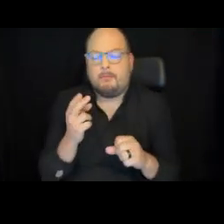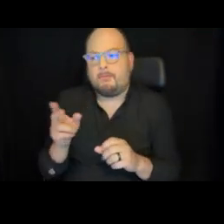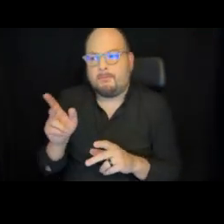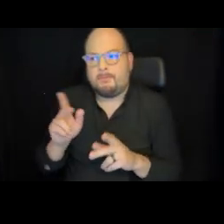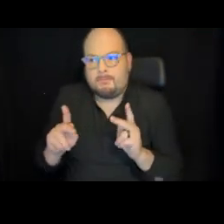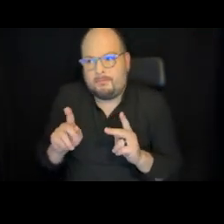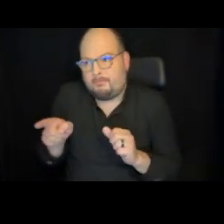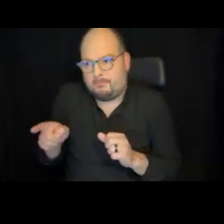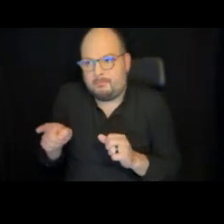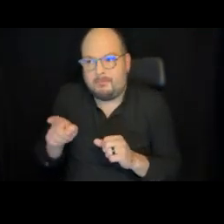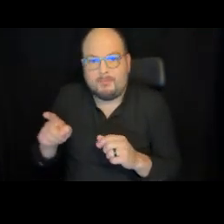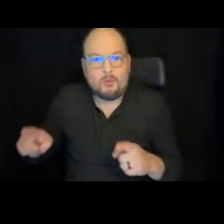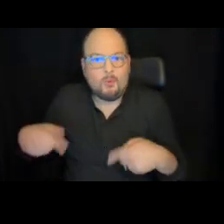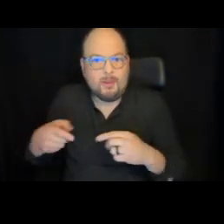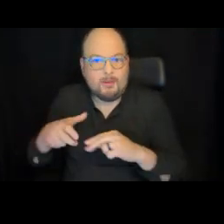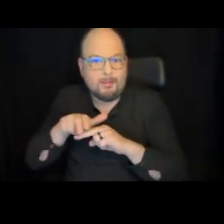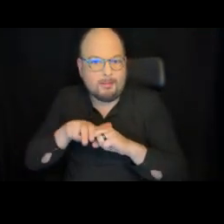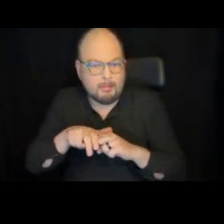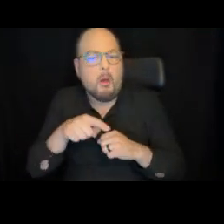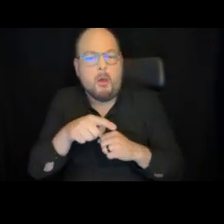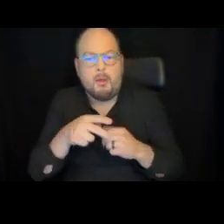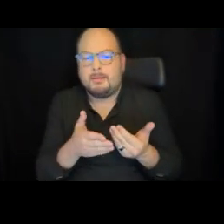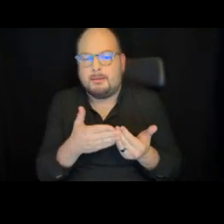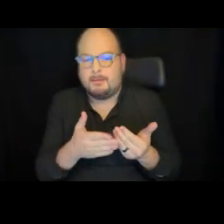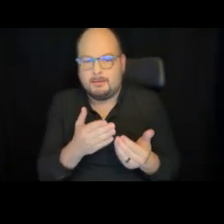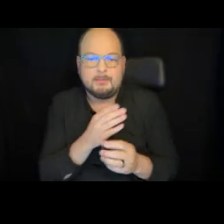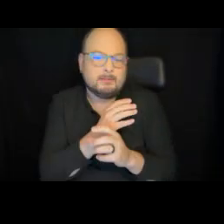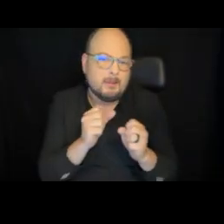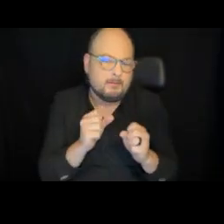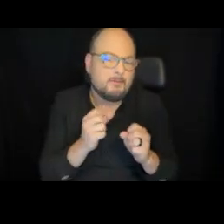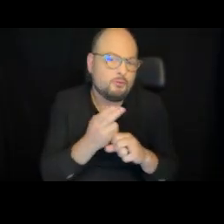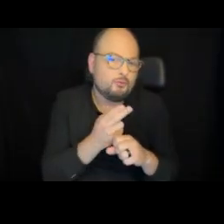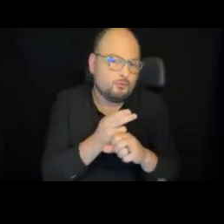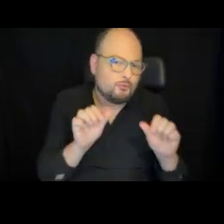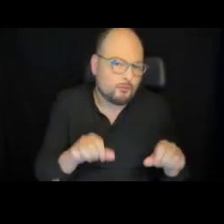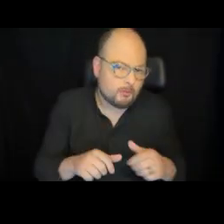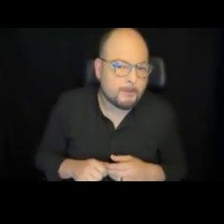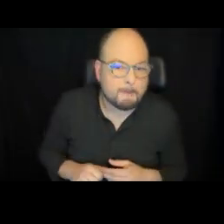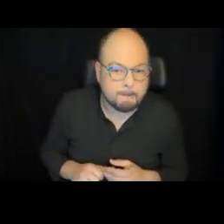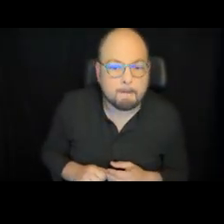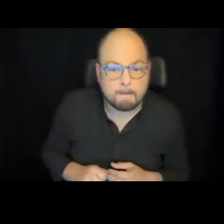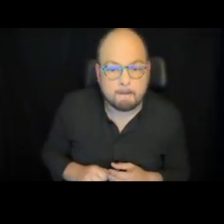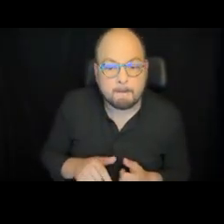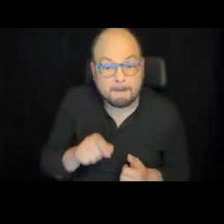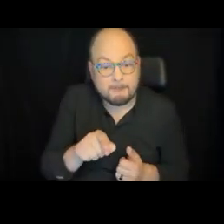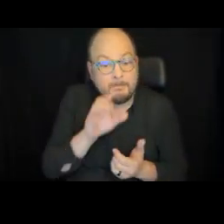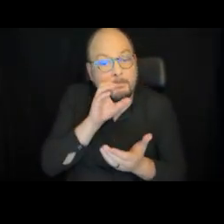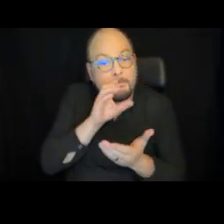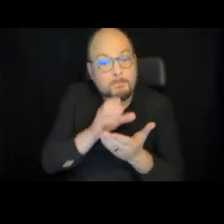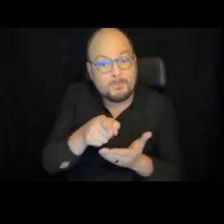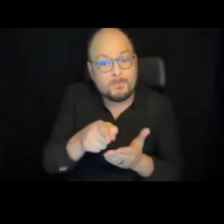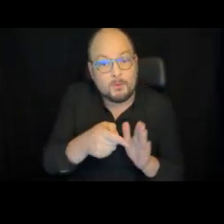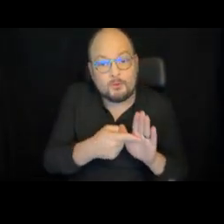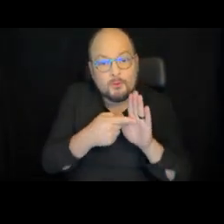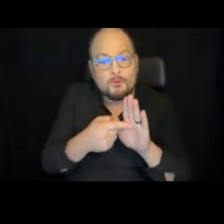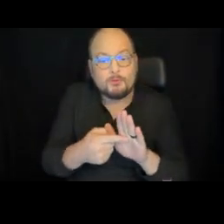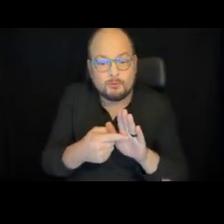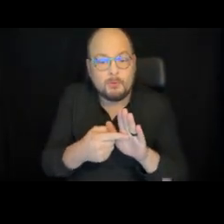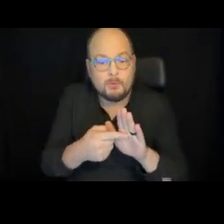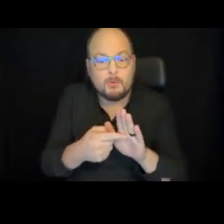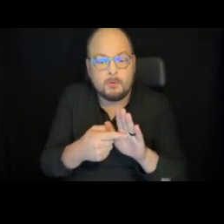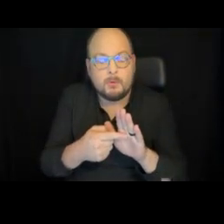using wheelchairs. The illustration on your screen shows a cooktop at the base of